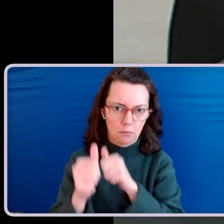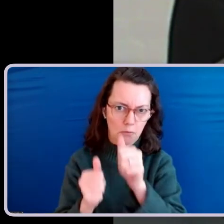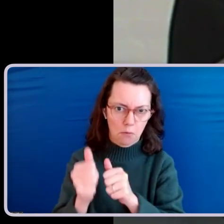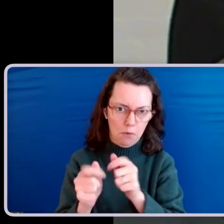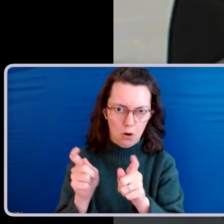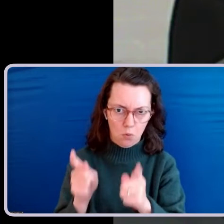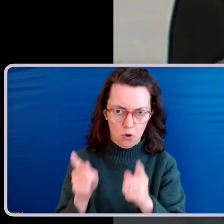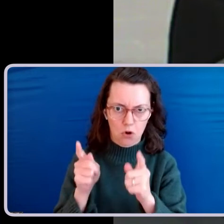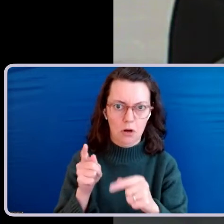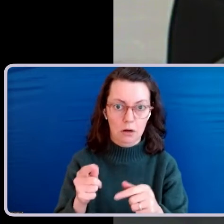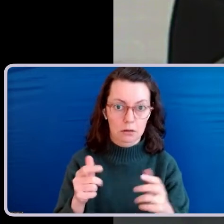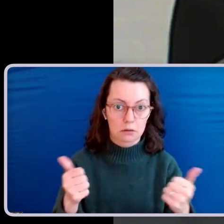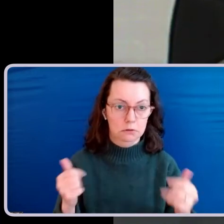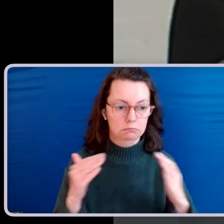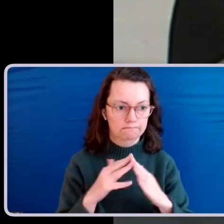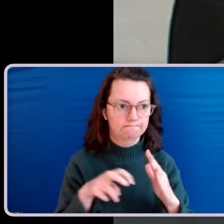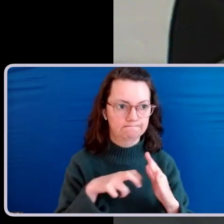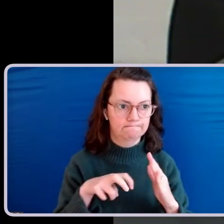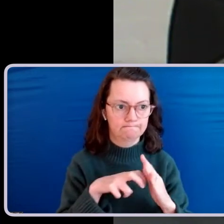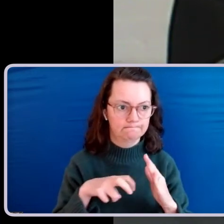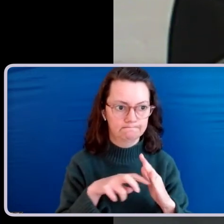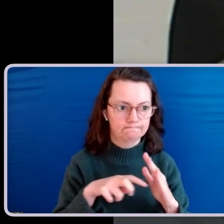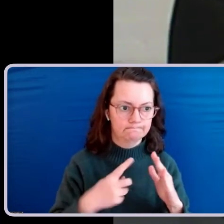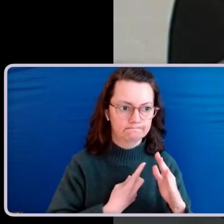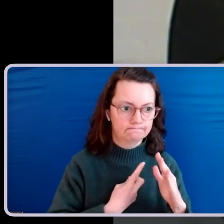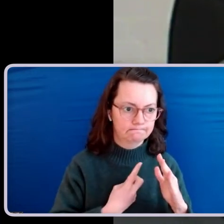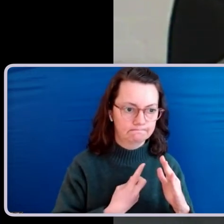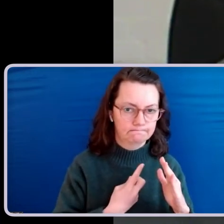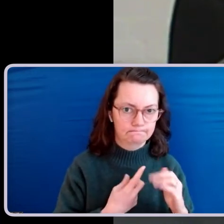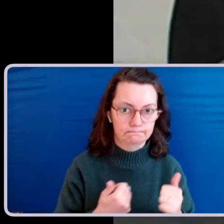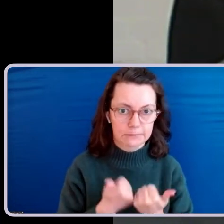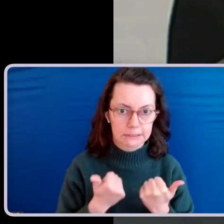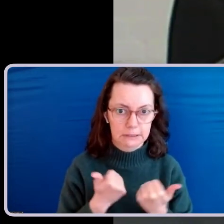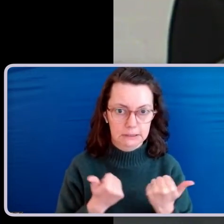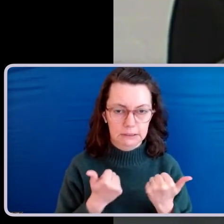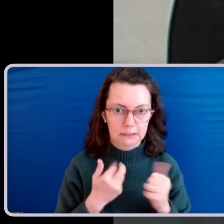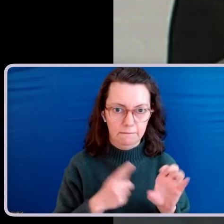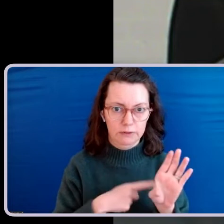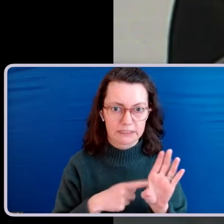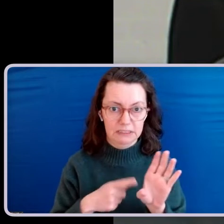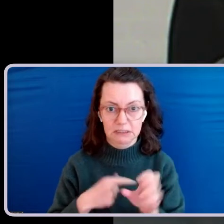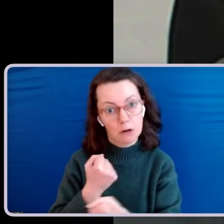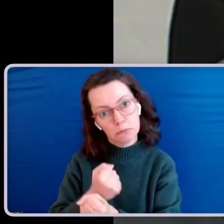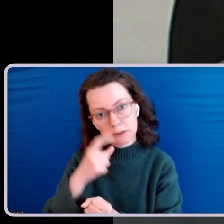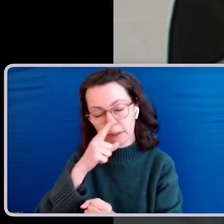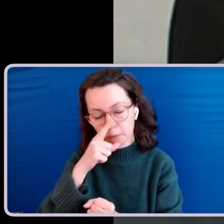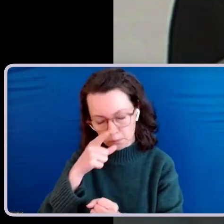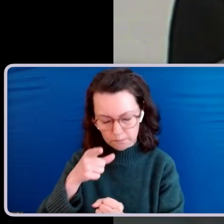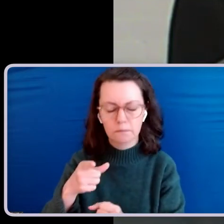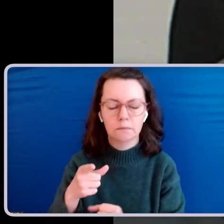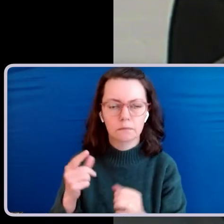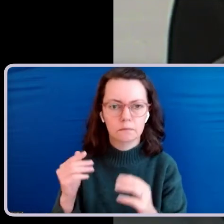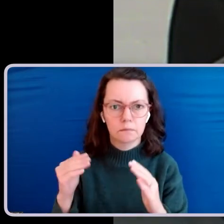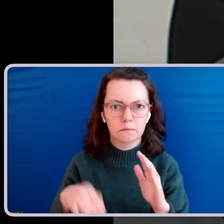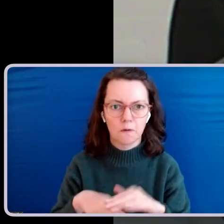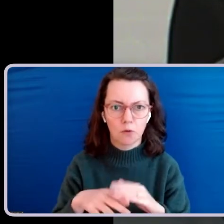years. And as Tennealle said earlier, people who are in prison have spent a great deal of time in complete